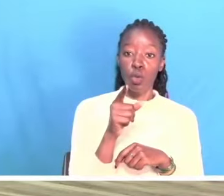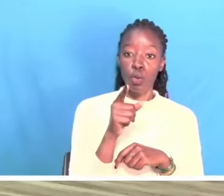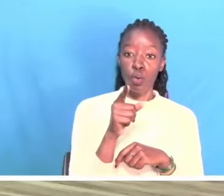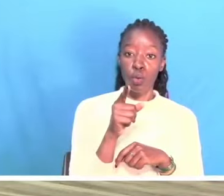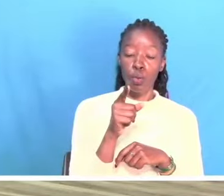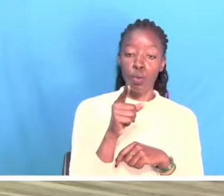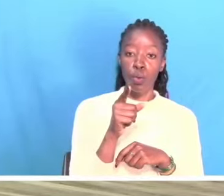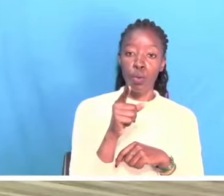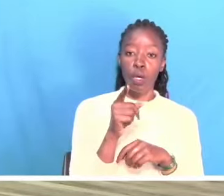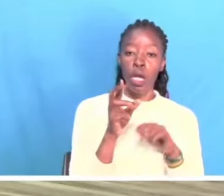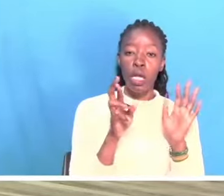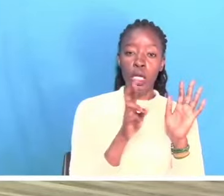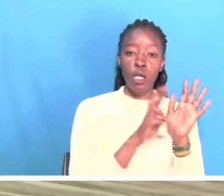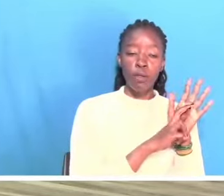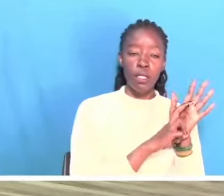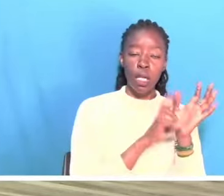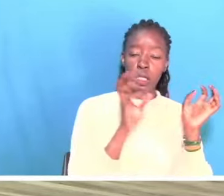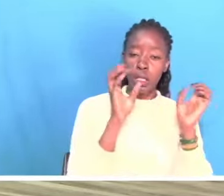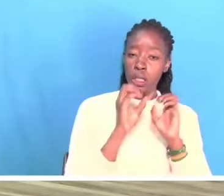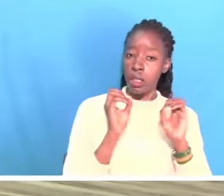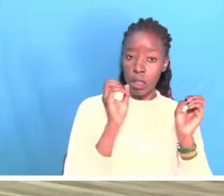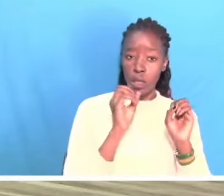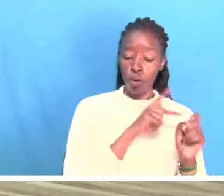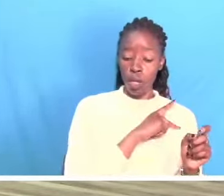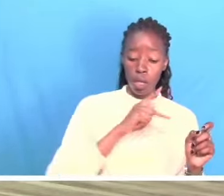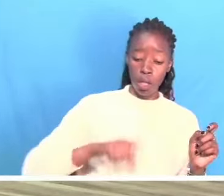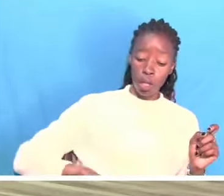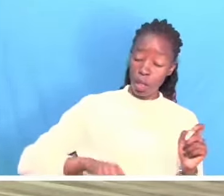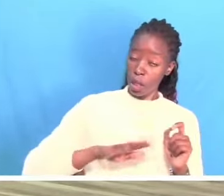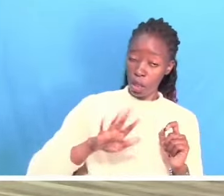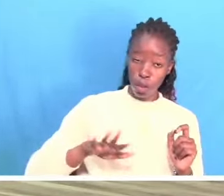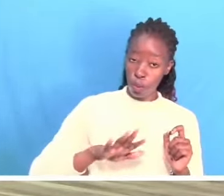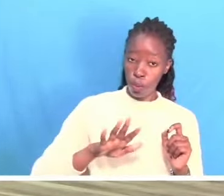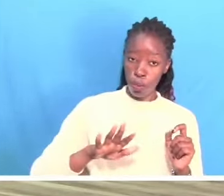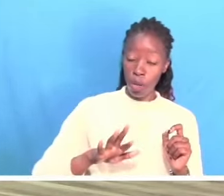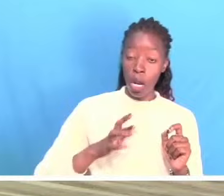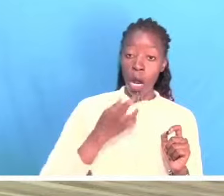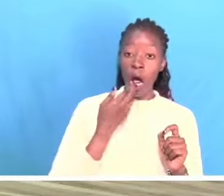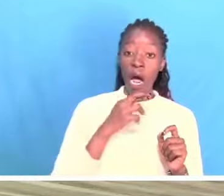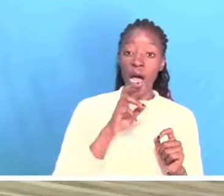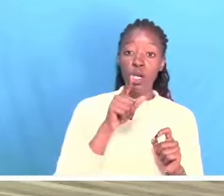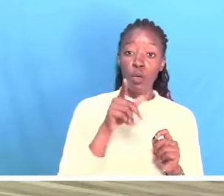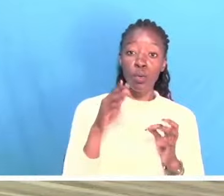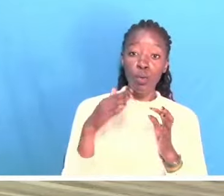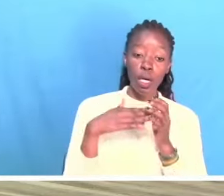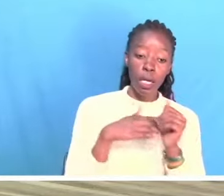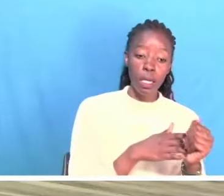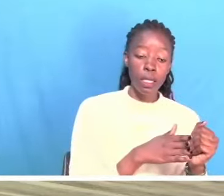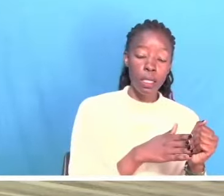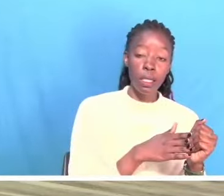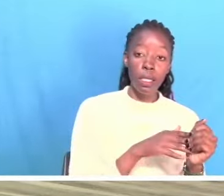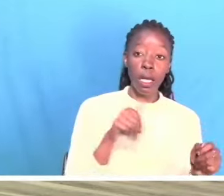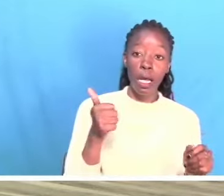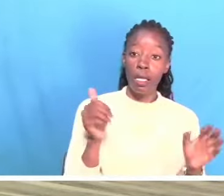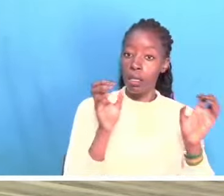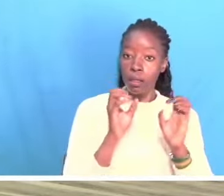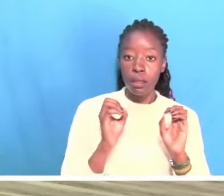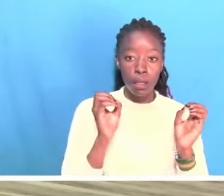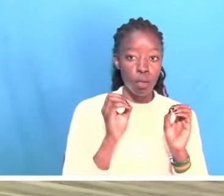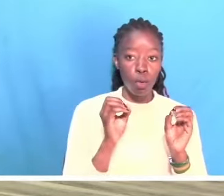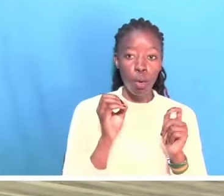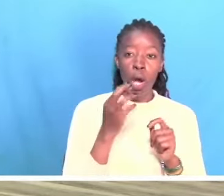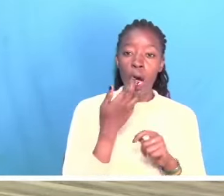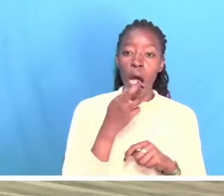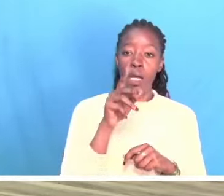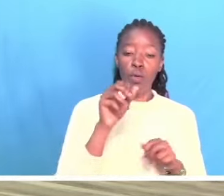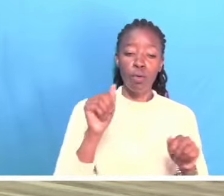misrepresenting the kingdom? Are you misguiding others and cause them to blaspheme the name of the Lord? Are you the cause